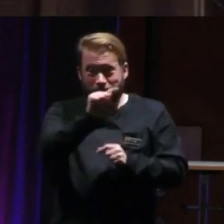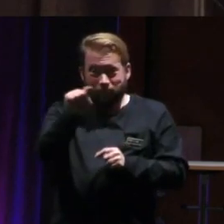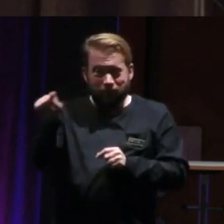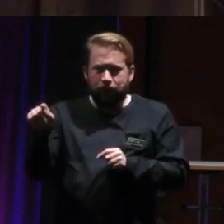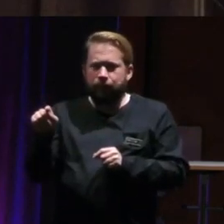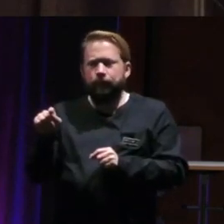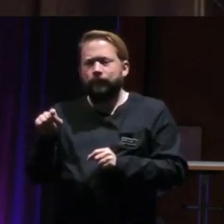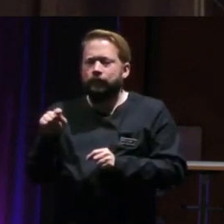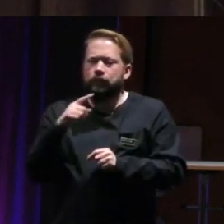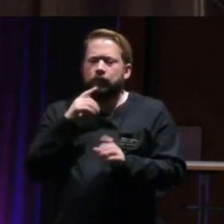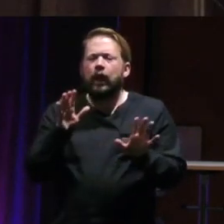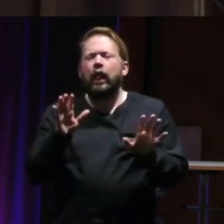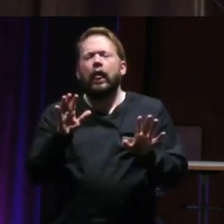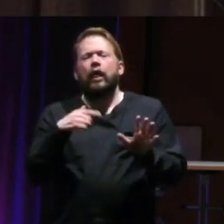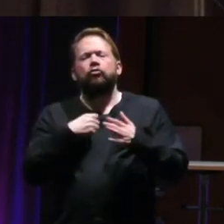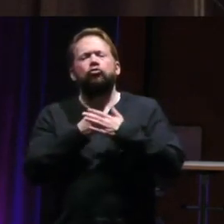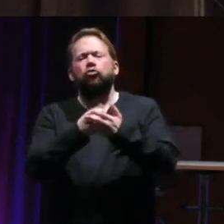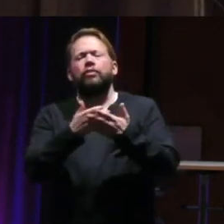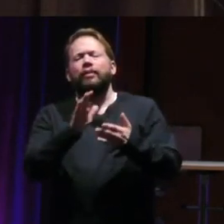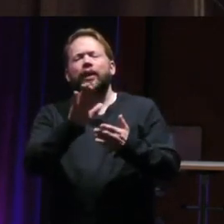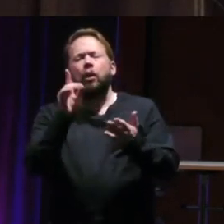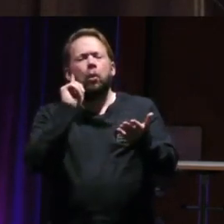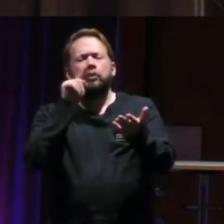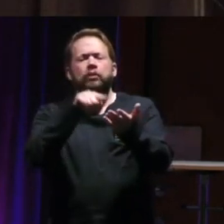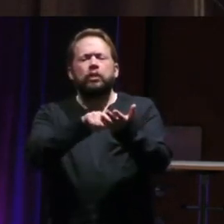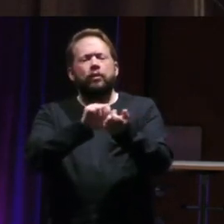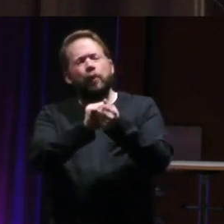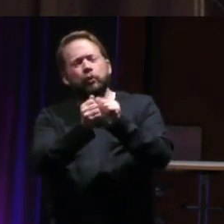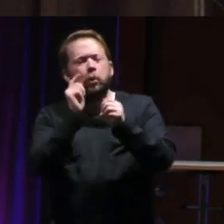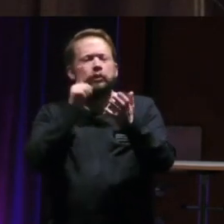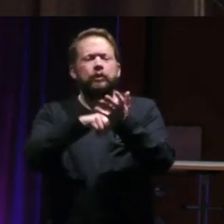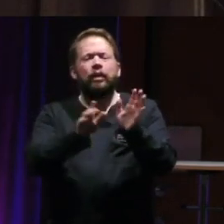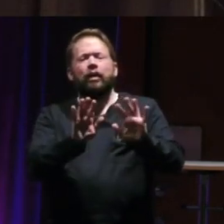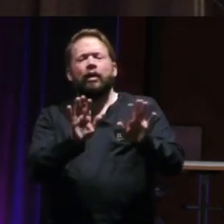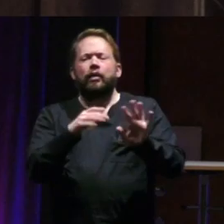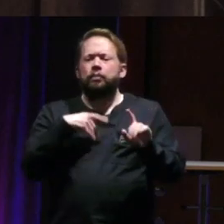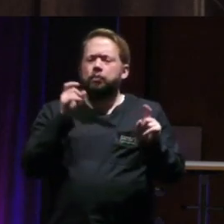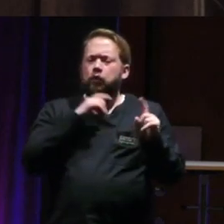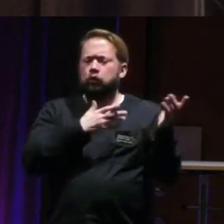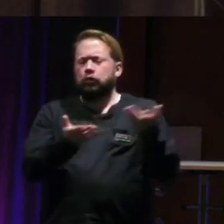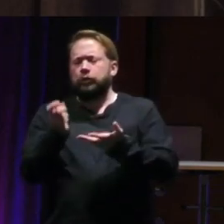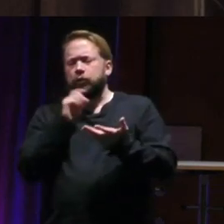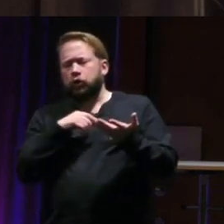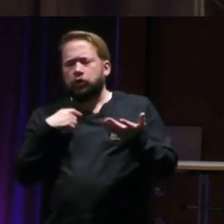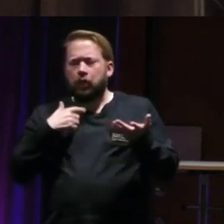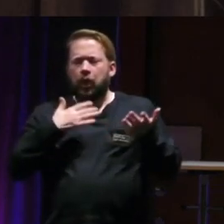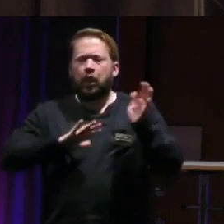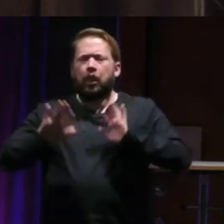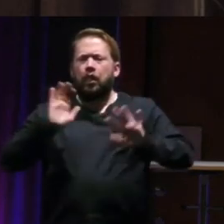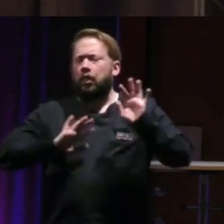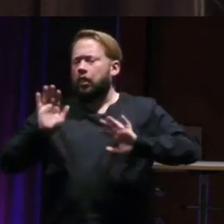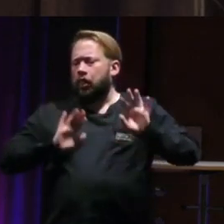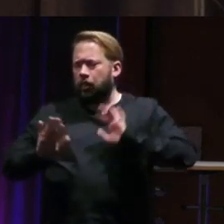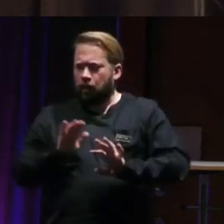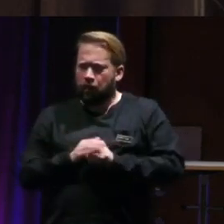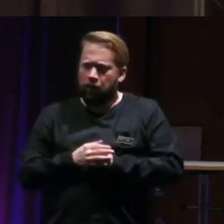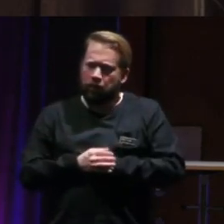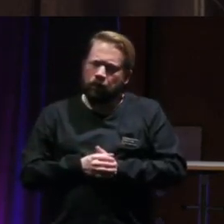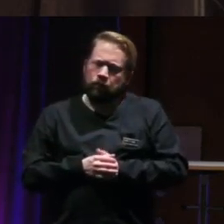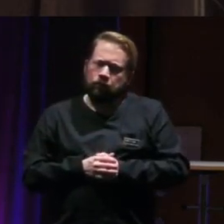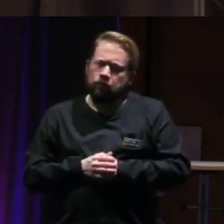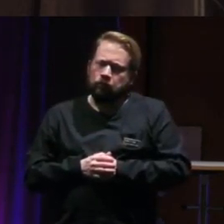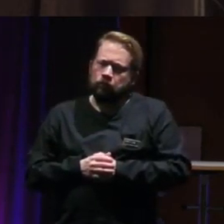we don't agree with your political position. That's why we cannot invite you for a concert. Although we played